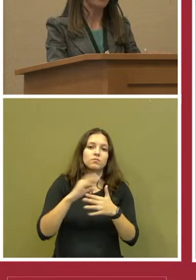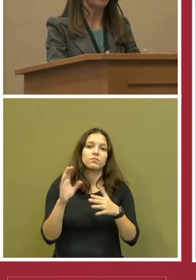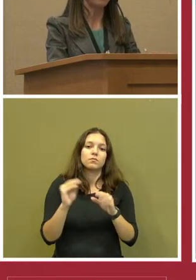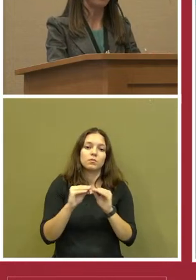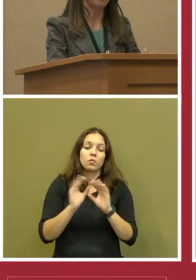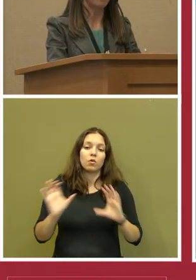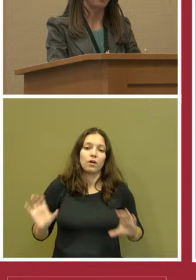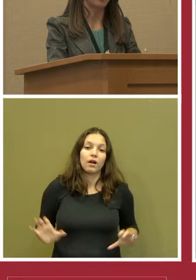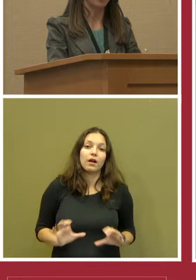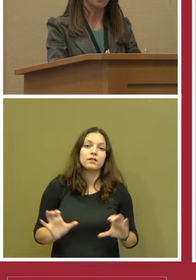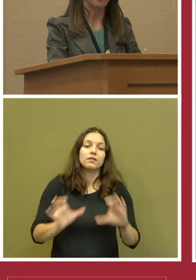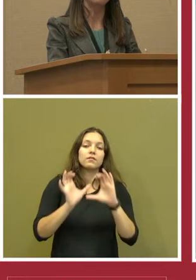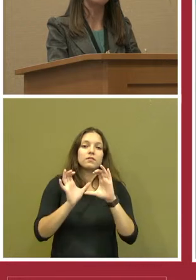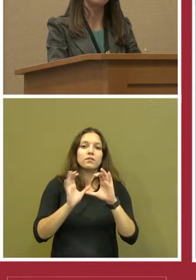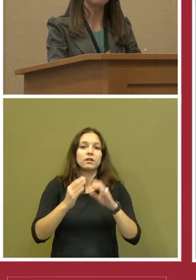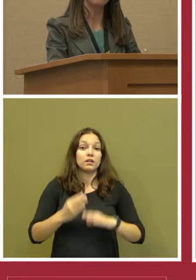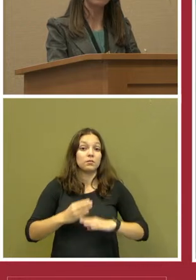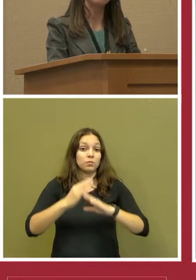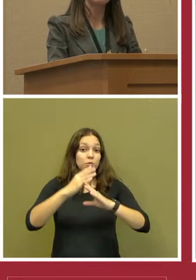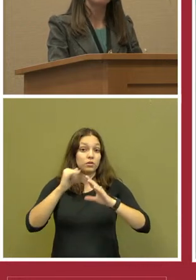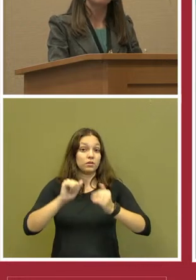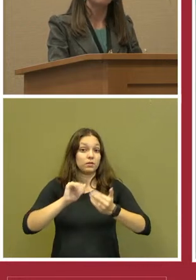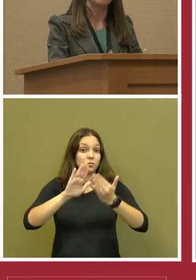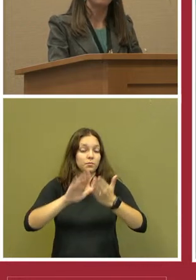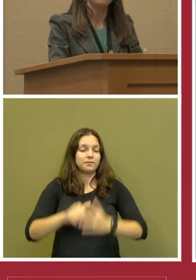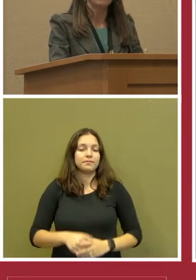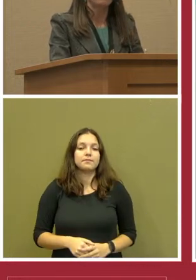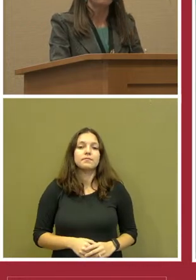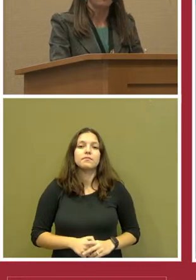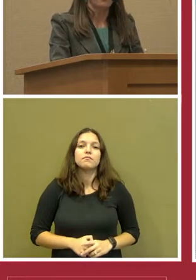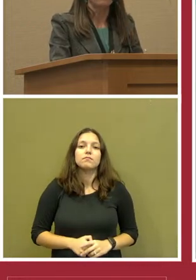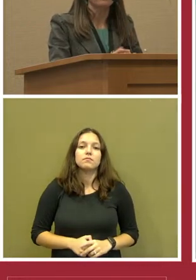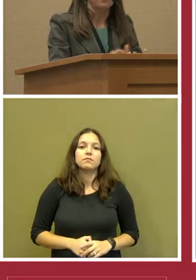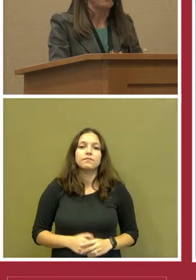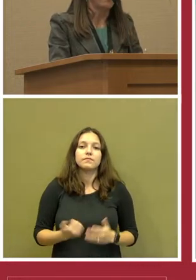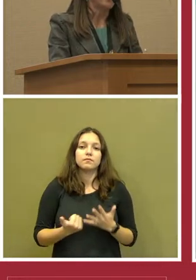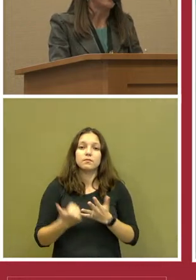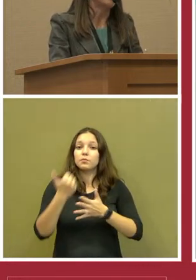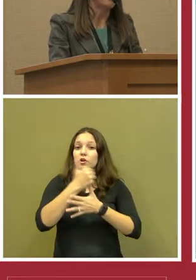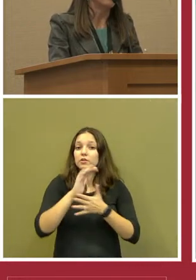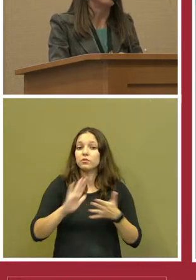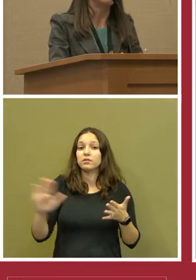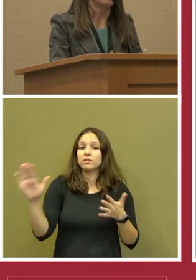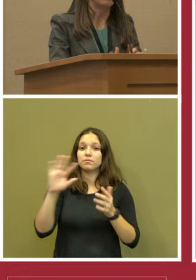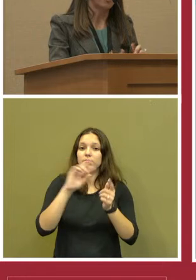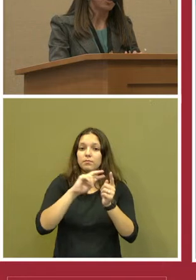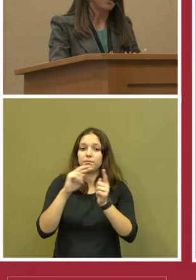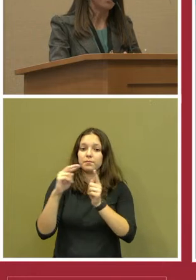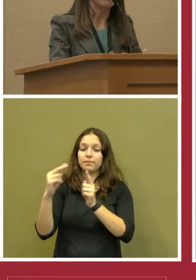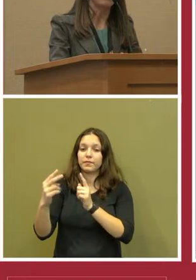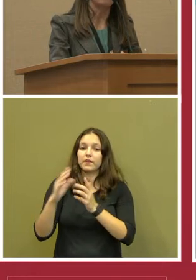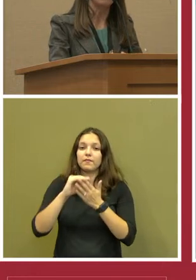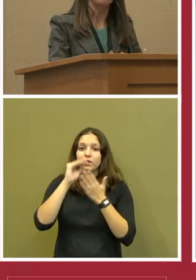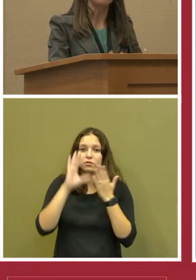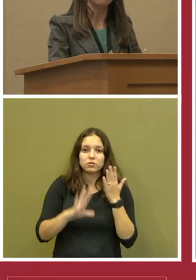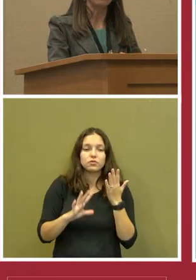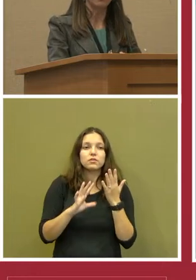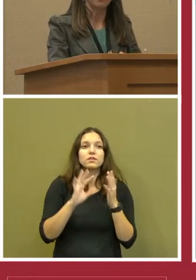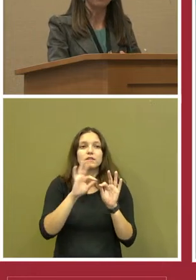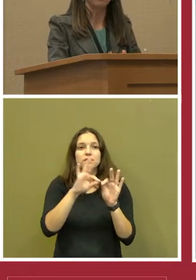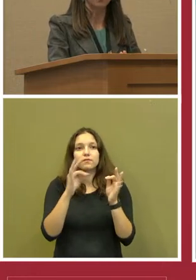actively and are protected in that way to prioritize the voices of our students and